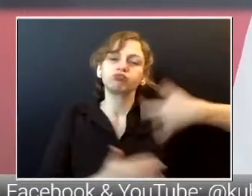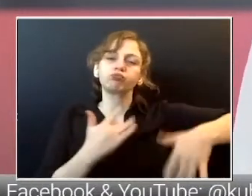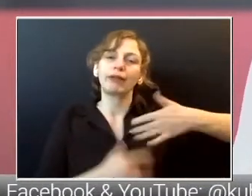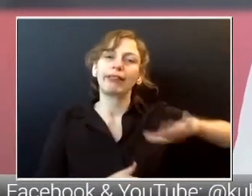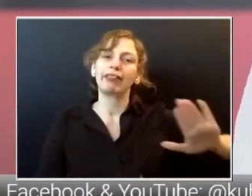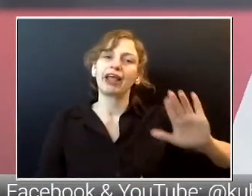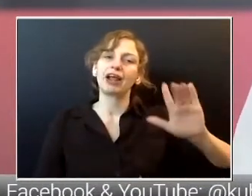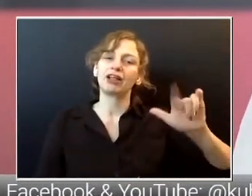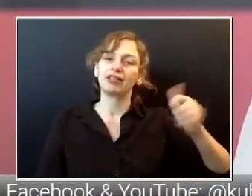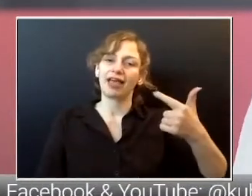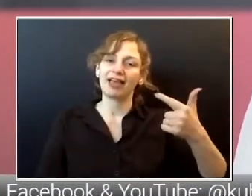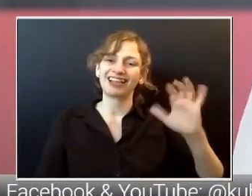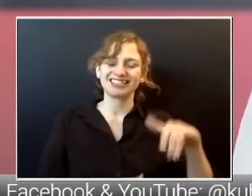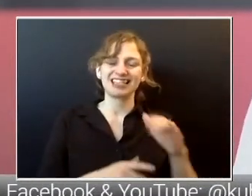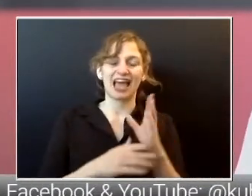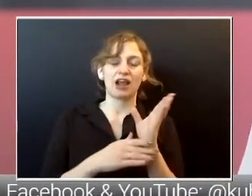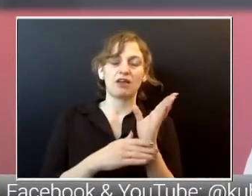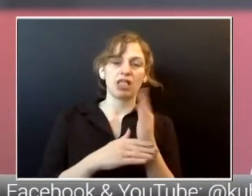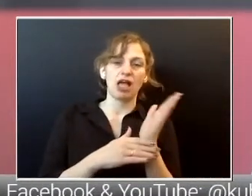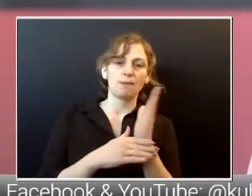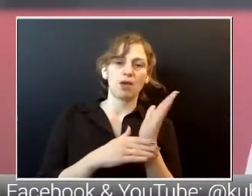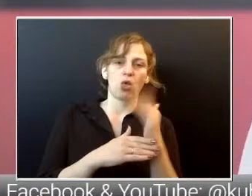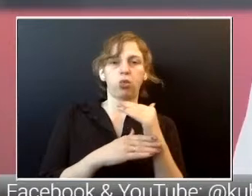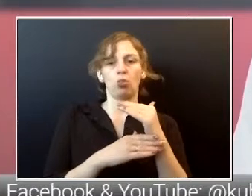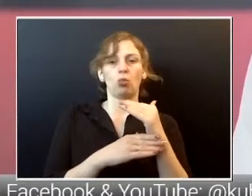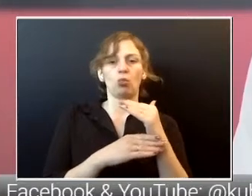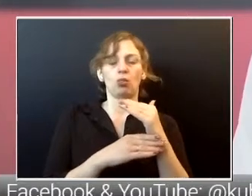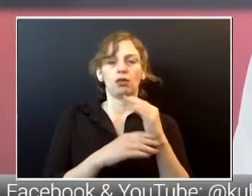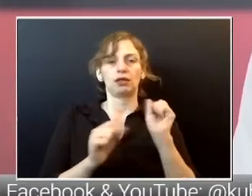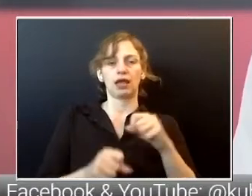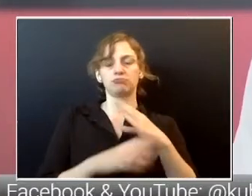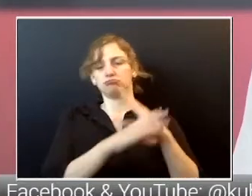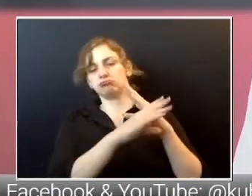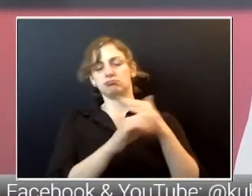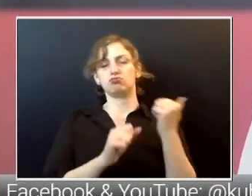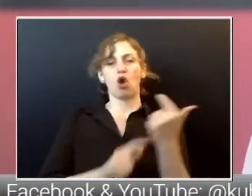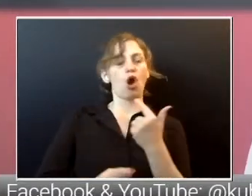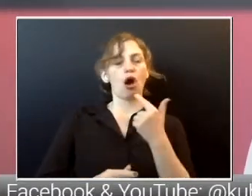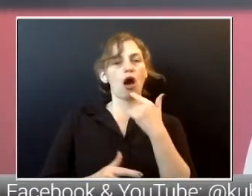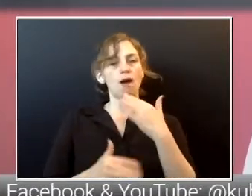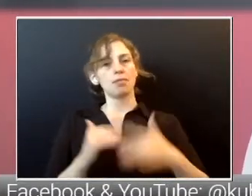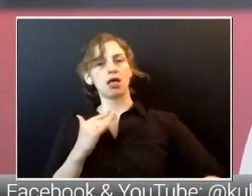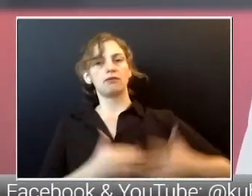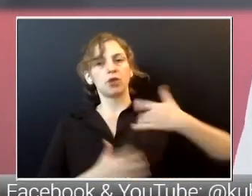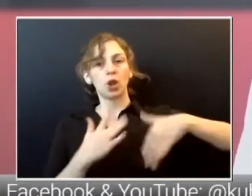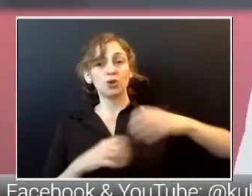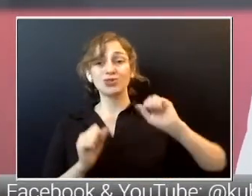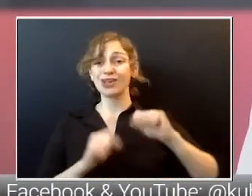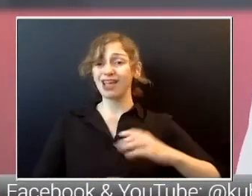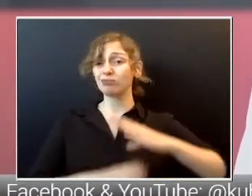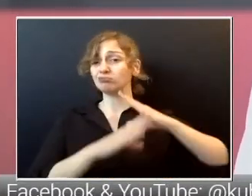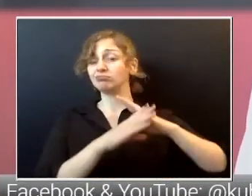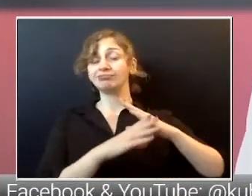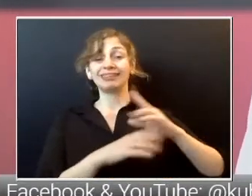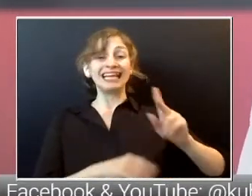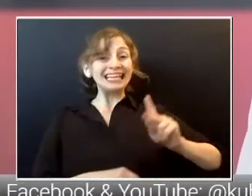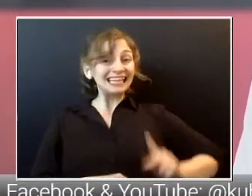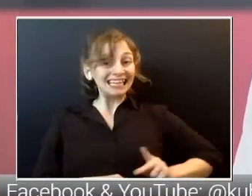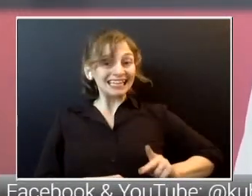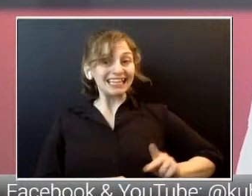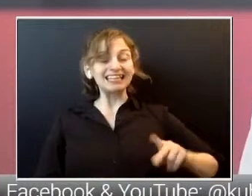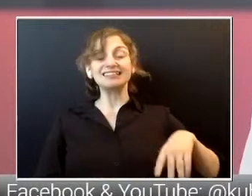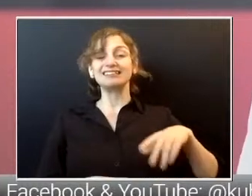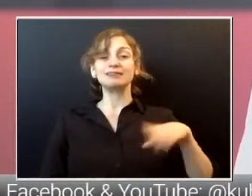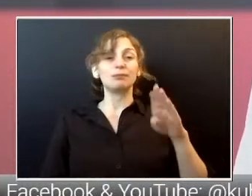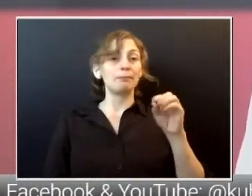perfusion, and it can shut off blood flow to kidneys and bowel and all kinds of things. Oh my gosh. There are a very small number